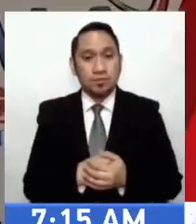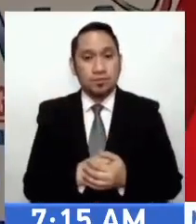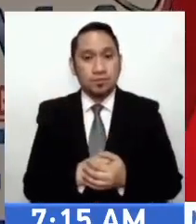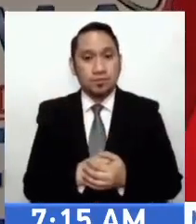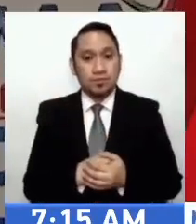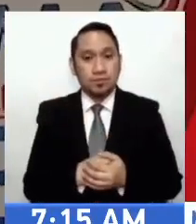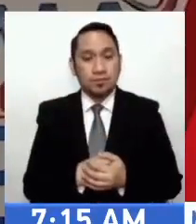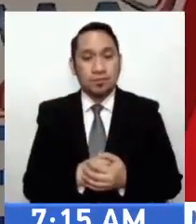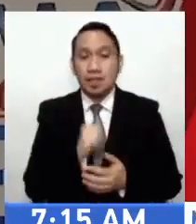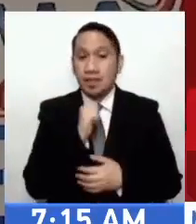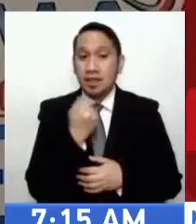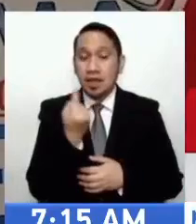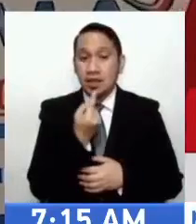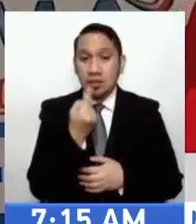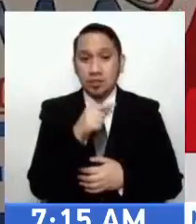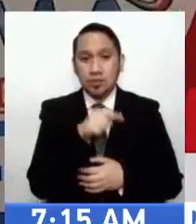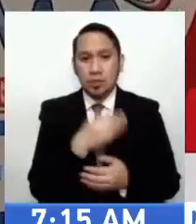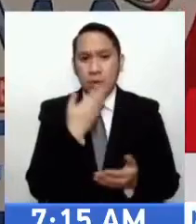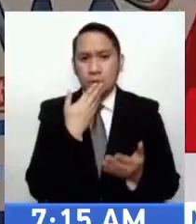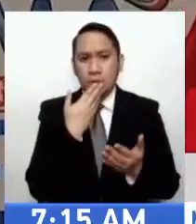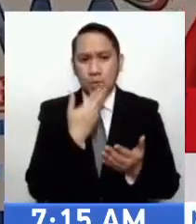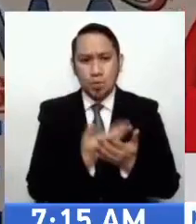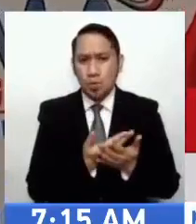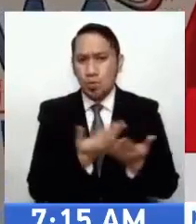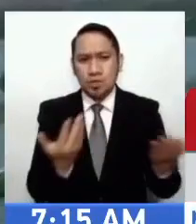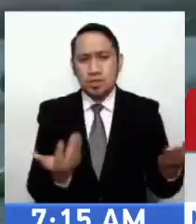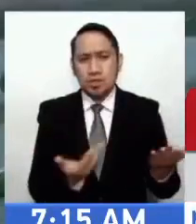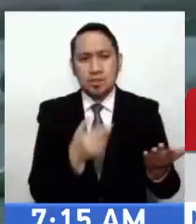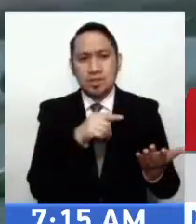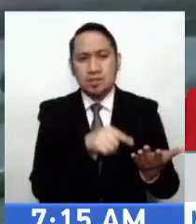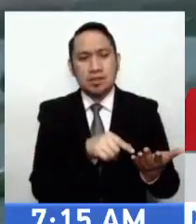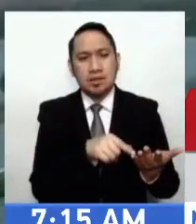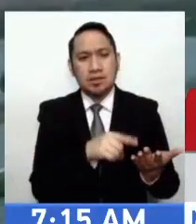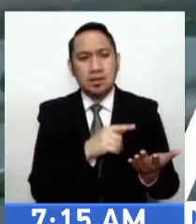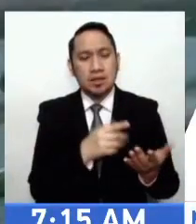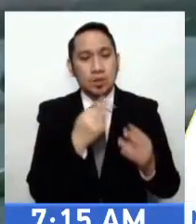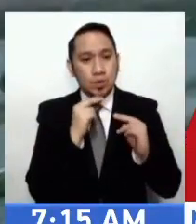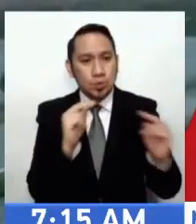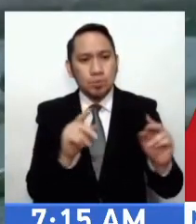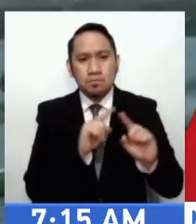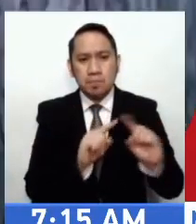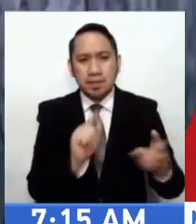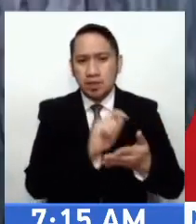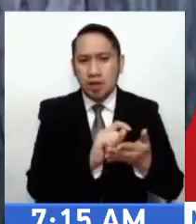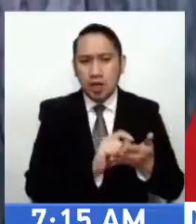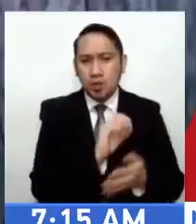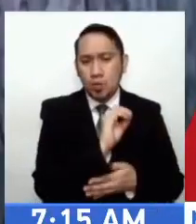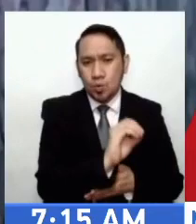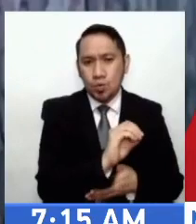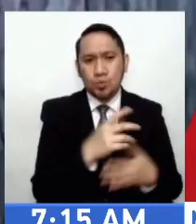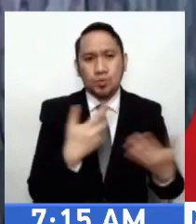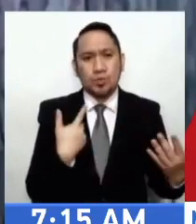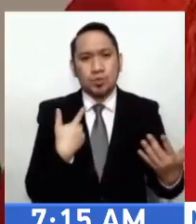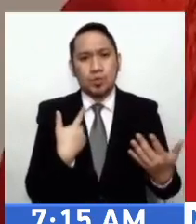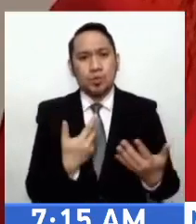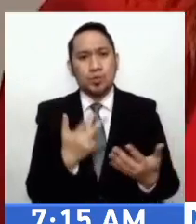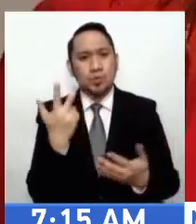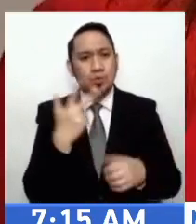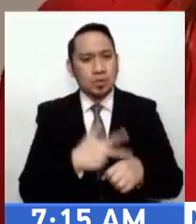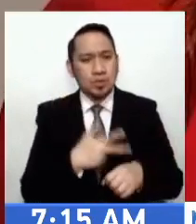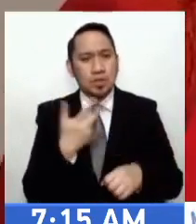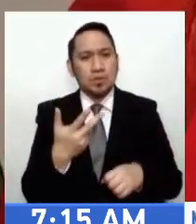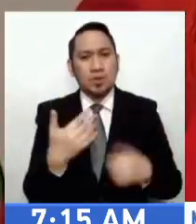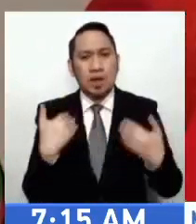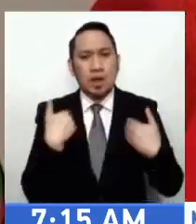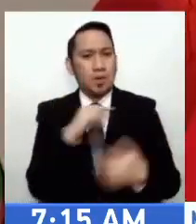armchair journalist. He writes his own documentaries. He previews sometimes 2 or 3 times. He sets the standard for what the content